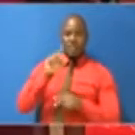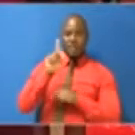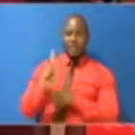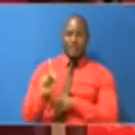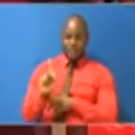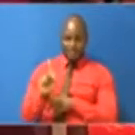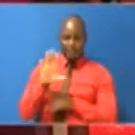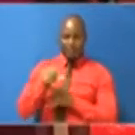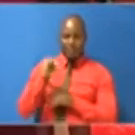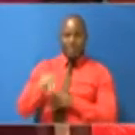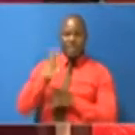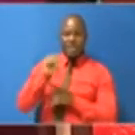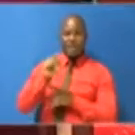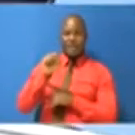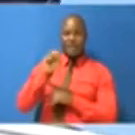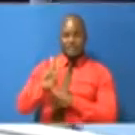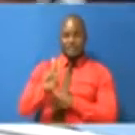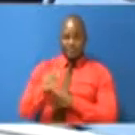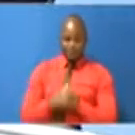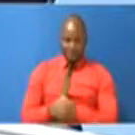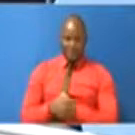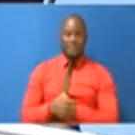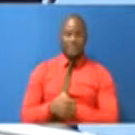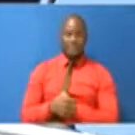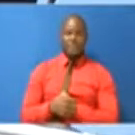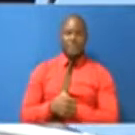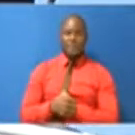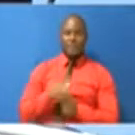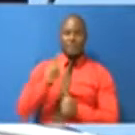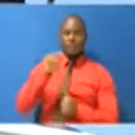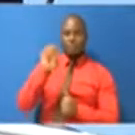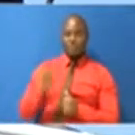masai from ntv nominators